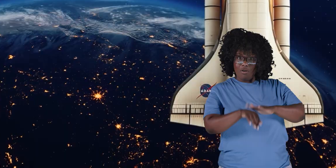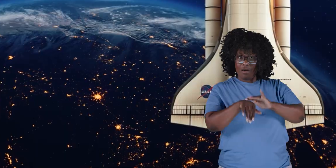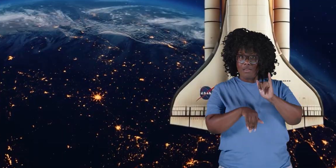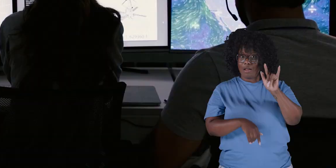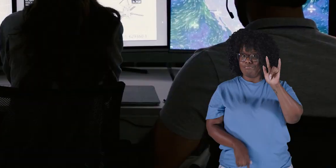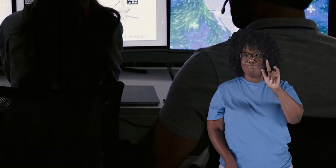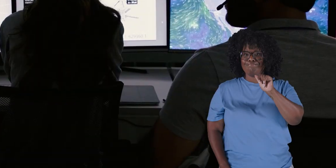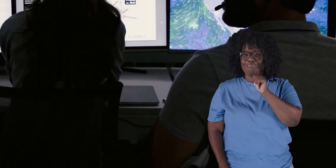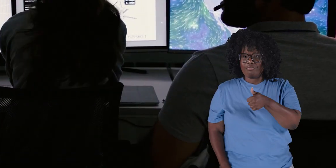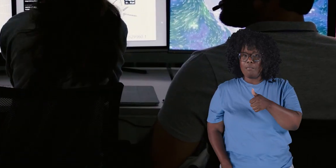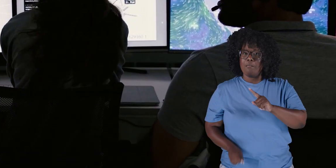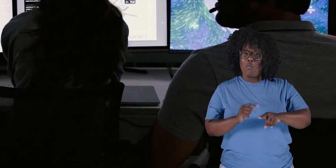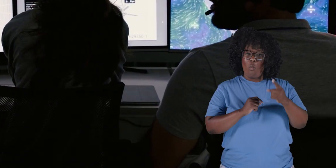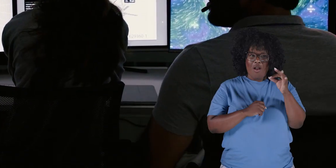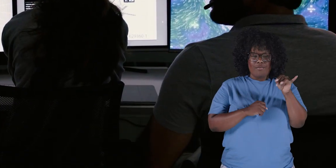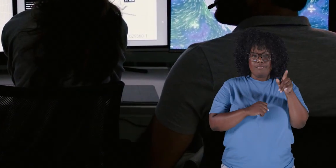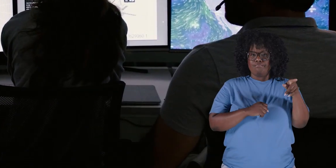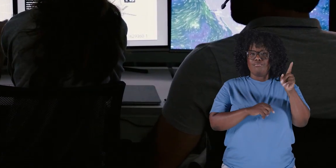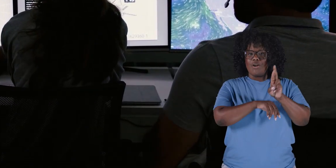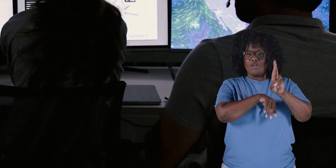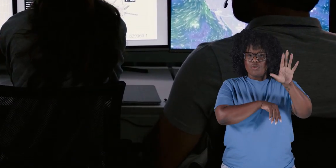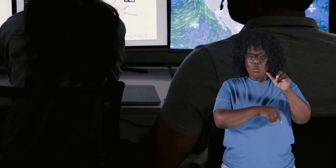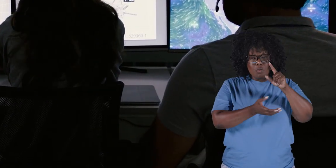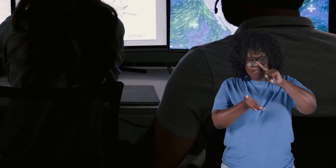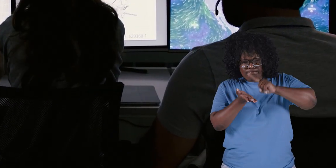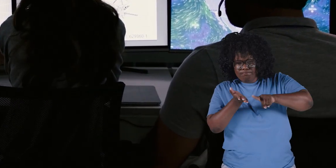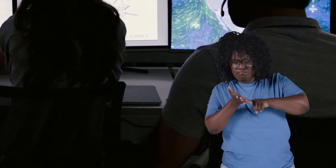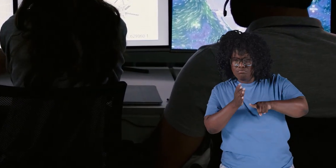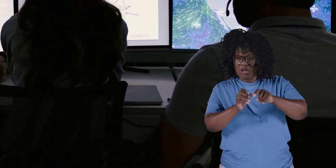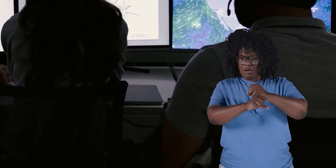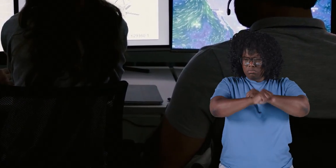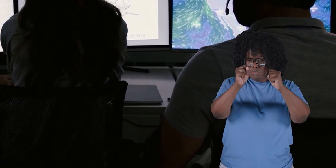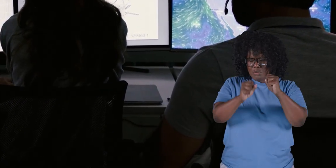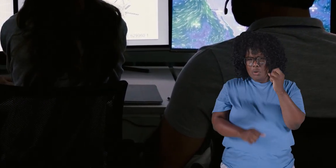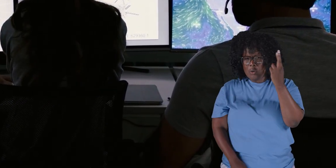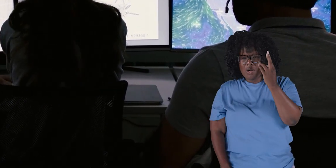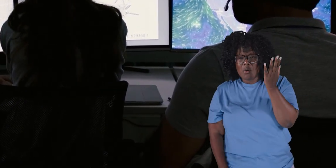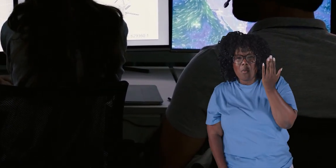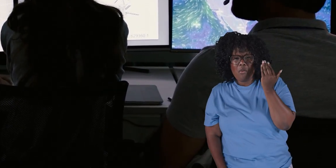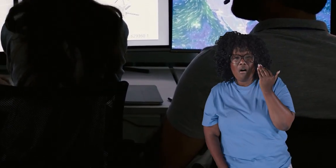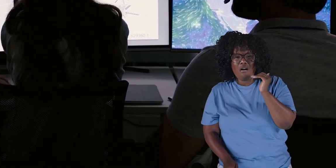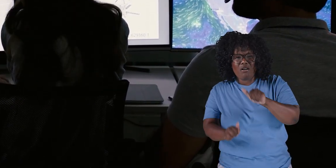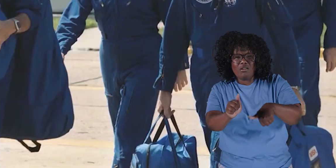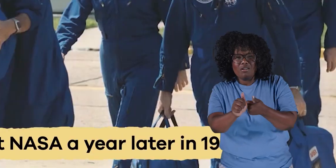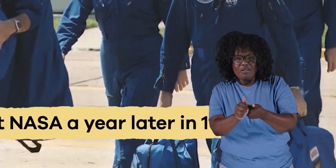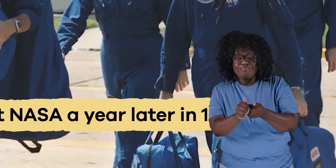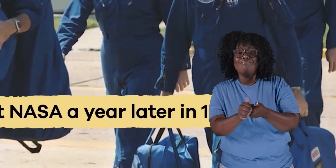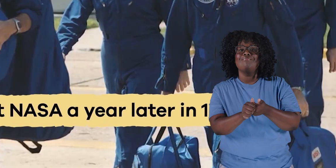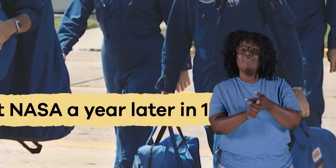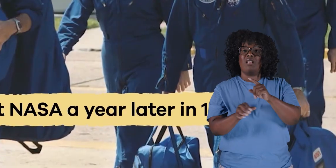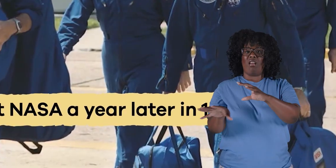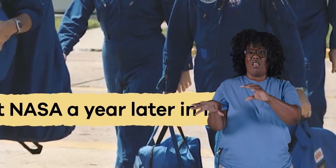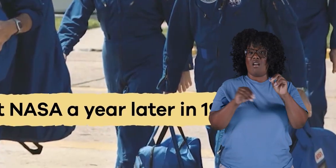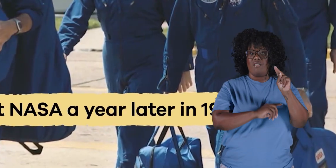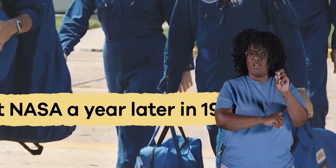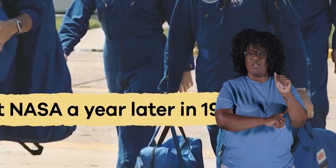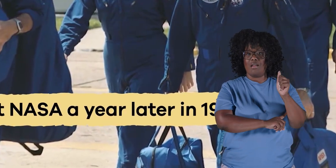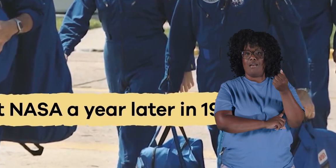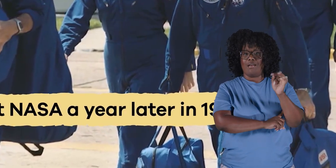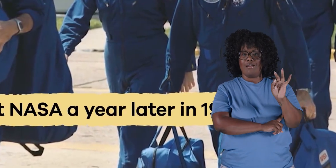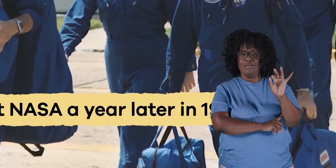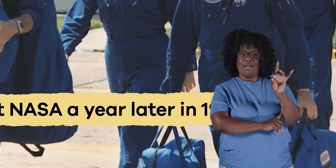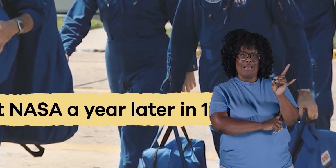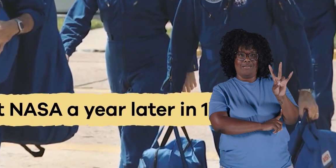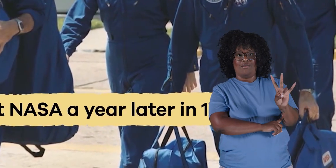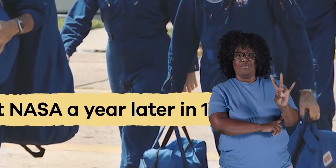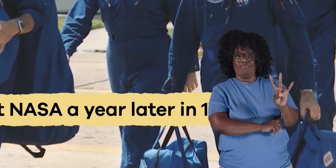the flight, but was one of the astronauts who helped investigate the cause of the explosion. She left NASA a year later,